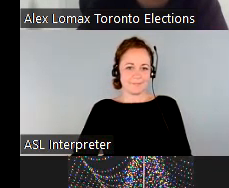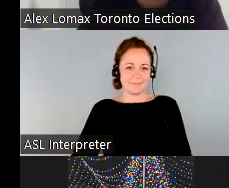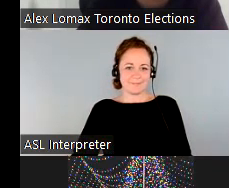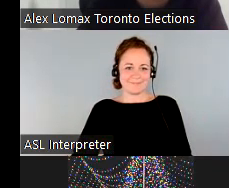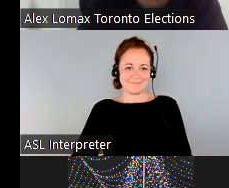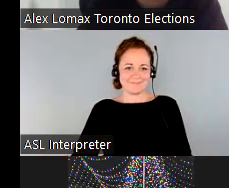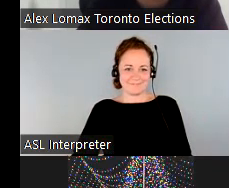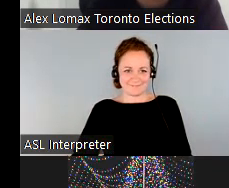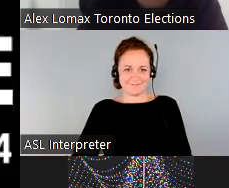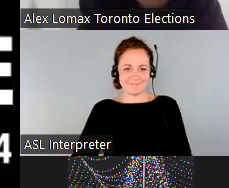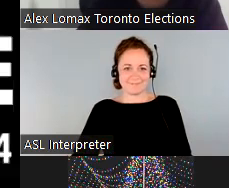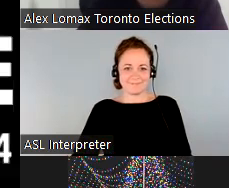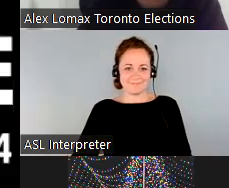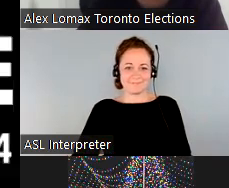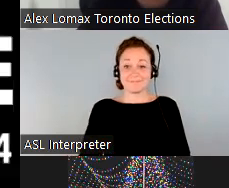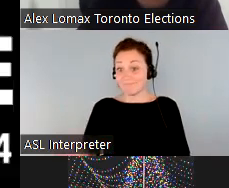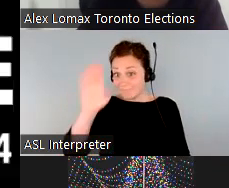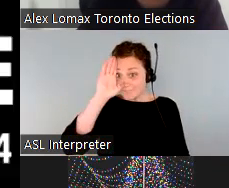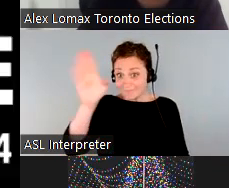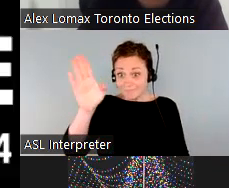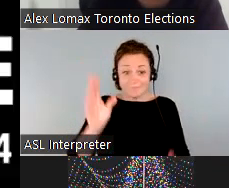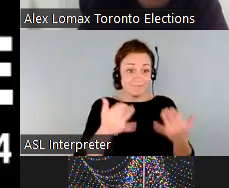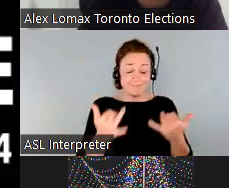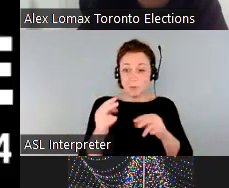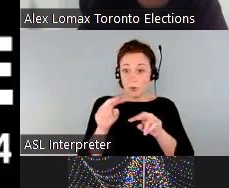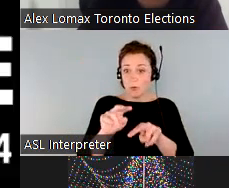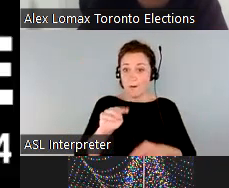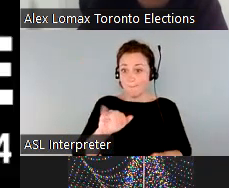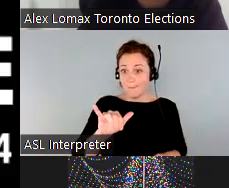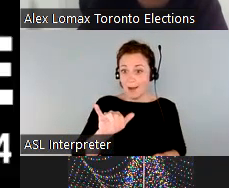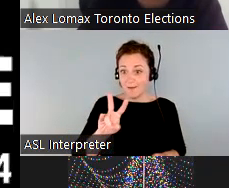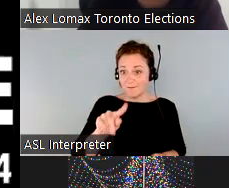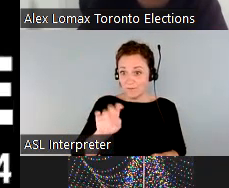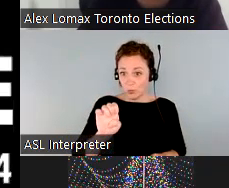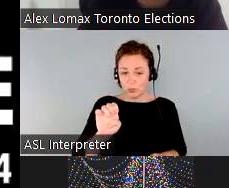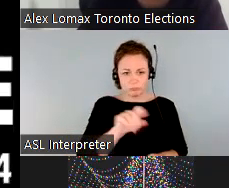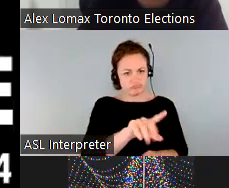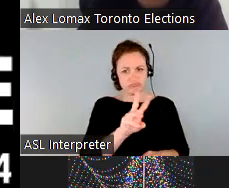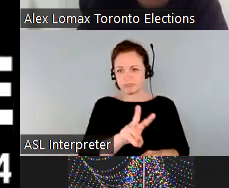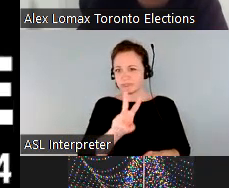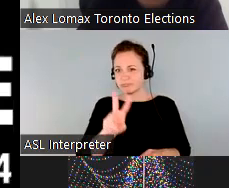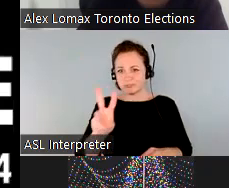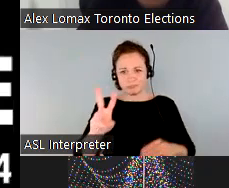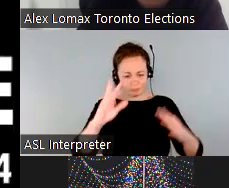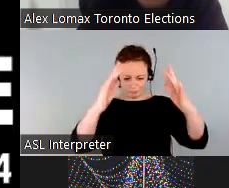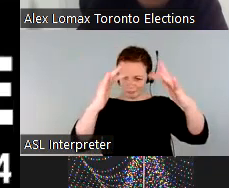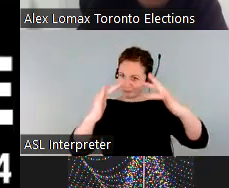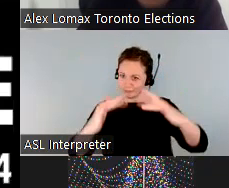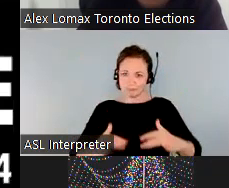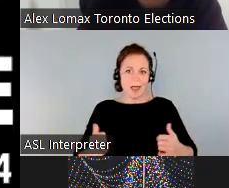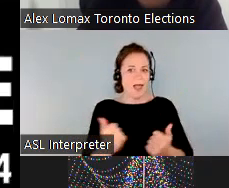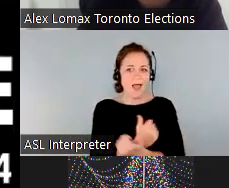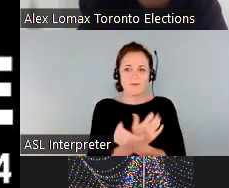Hello, let's take a look at My Vote, the web application that has everything you need to prepare for Toronto's municipal election this